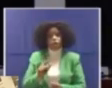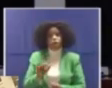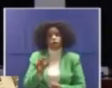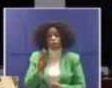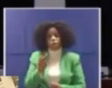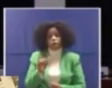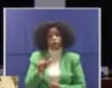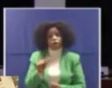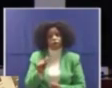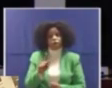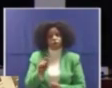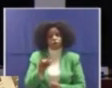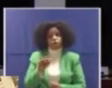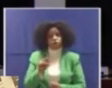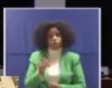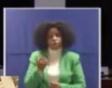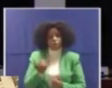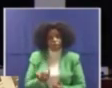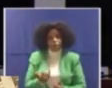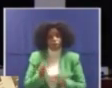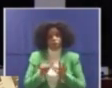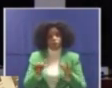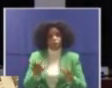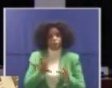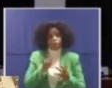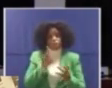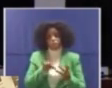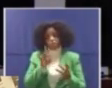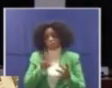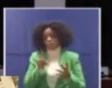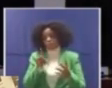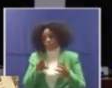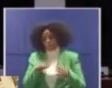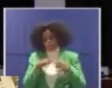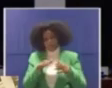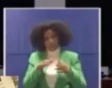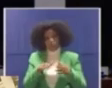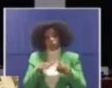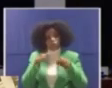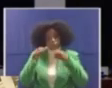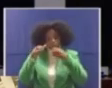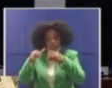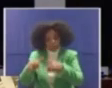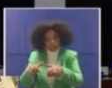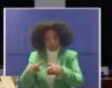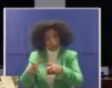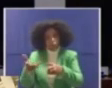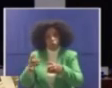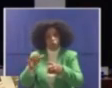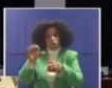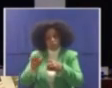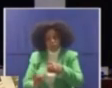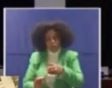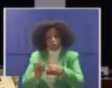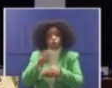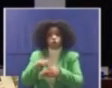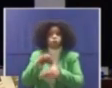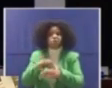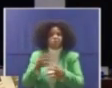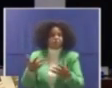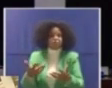with assisting in the search for durable peace in South Sudan.